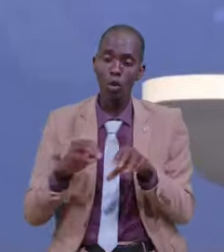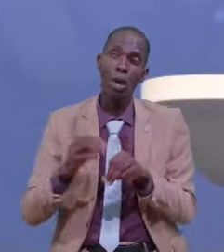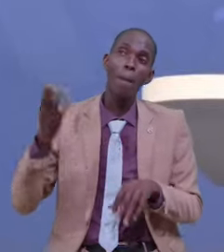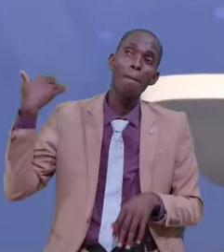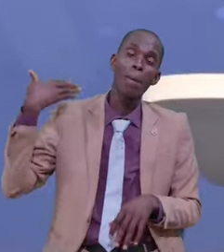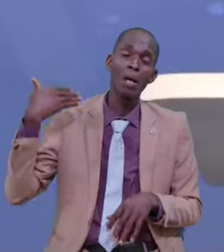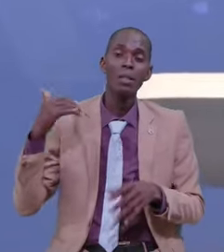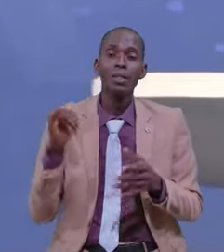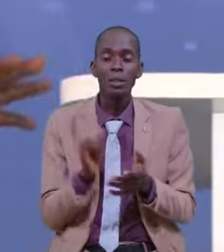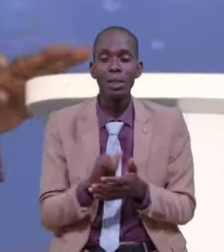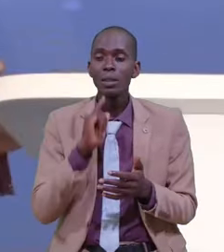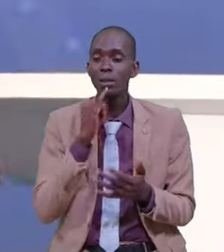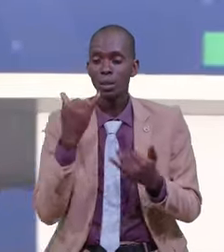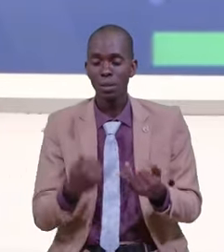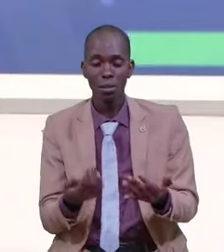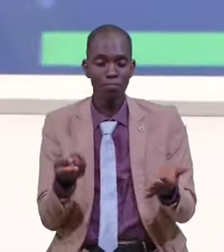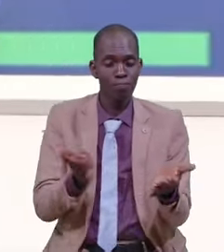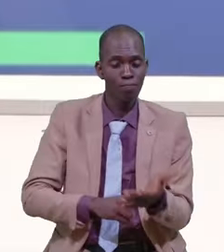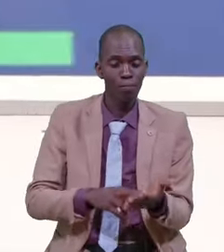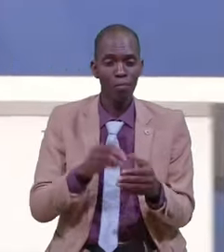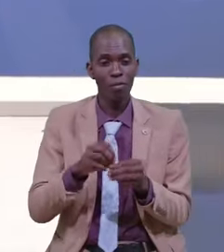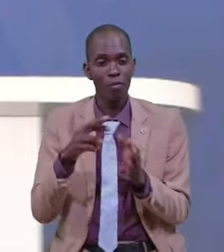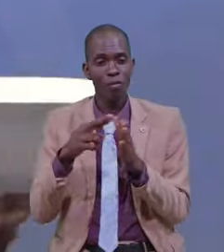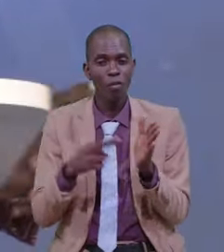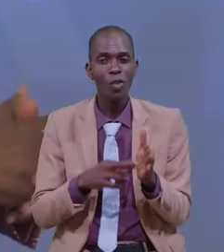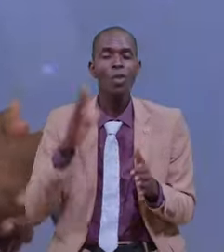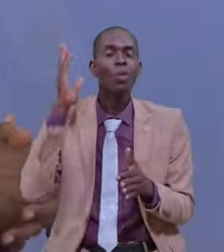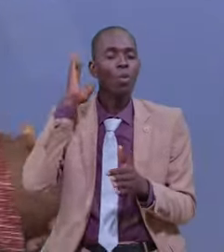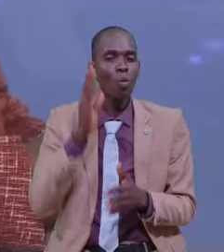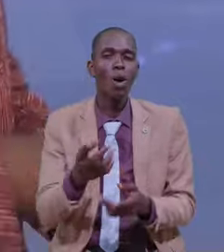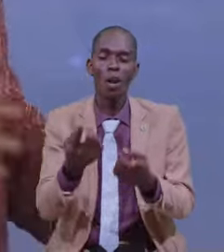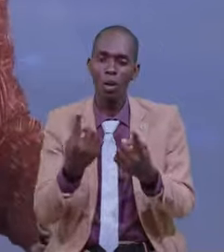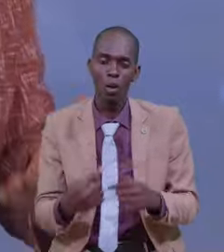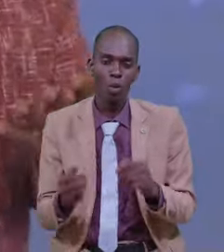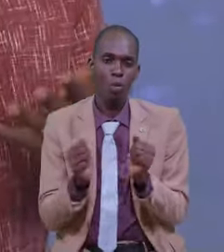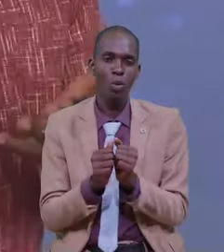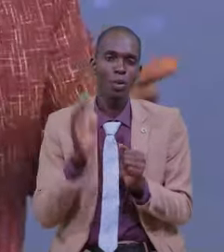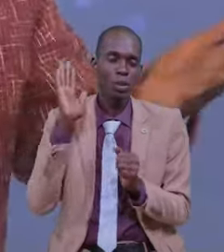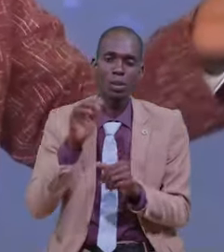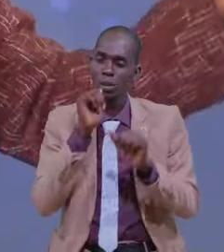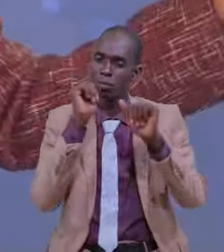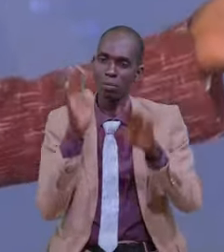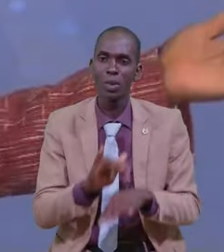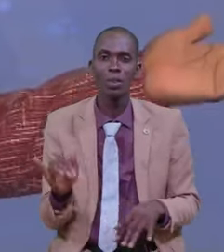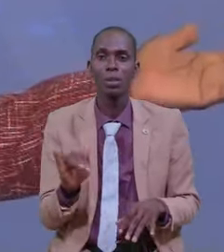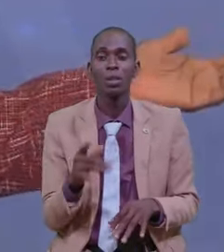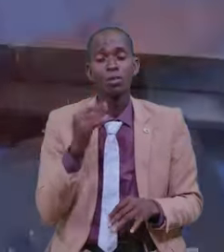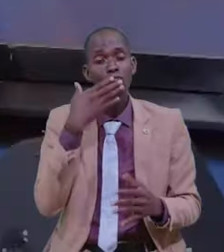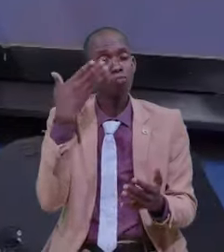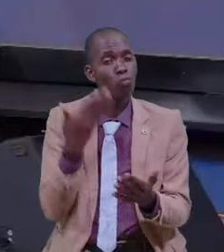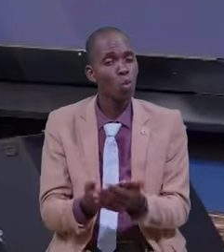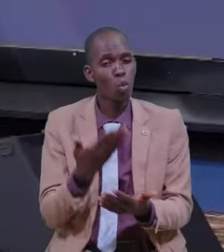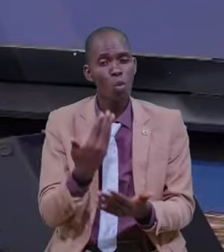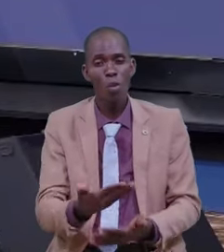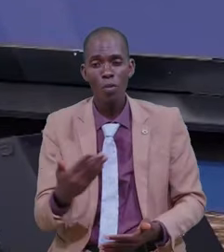know will still come for his recommendation. The things, good things you've done in the past